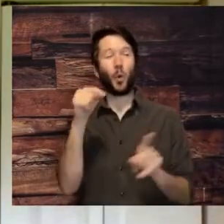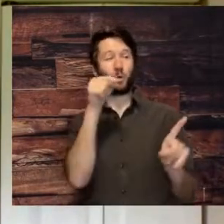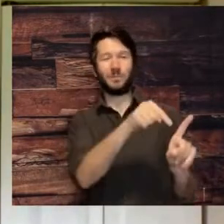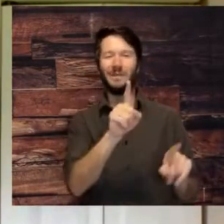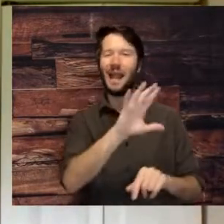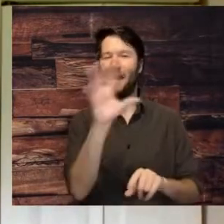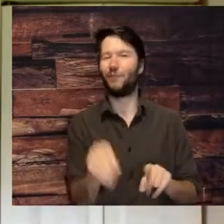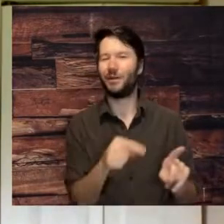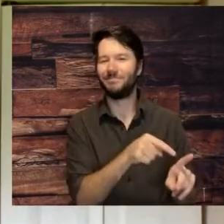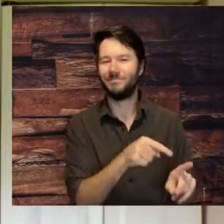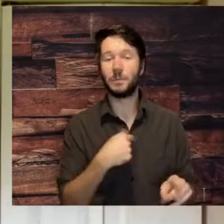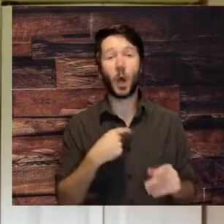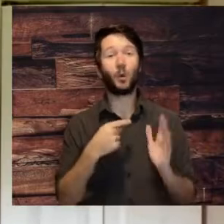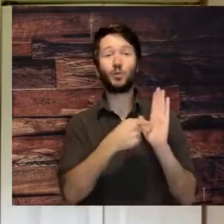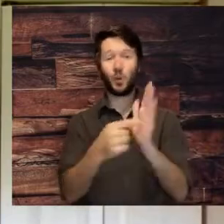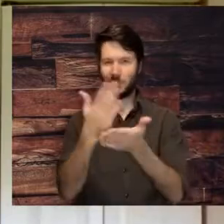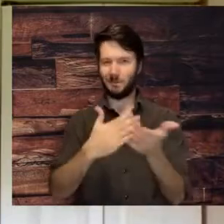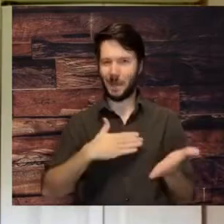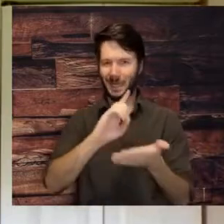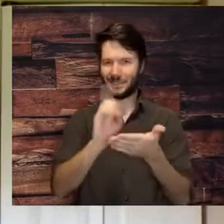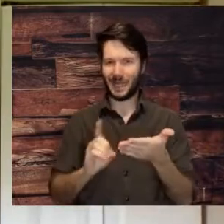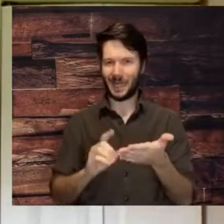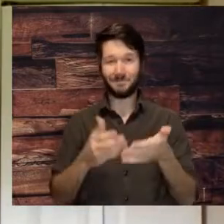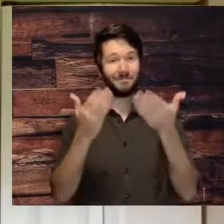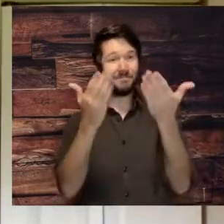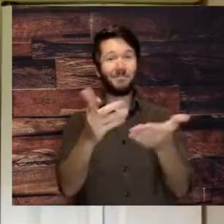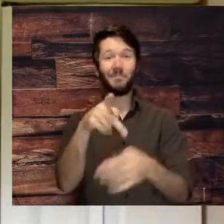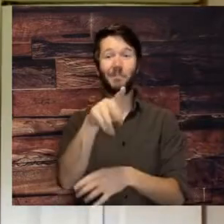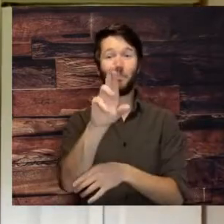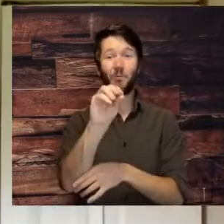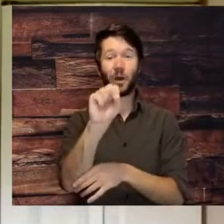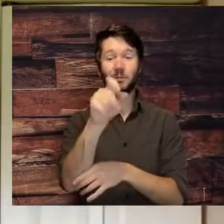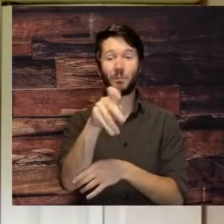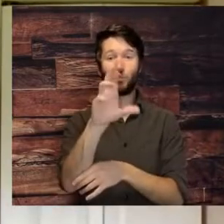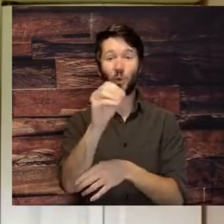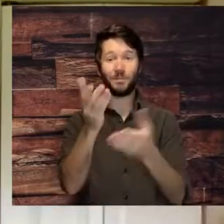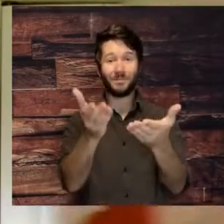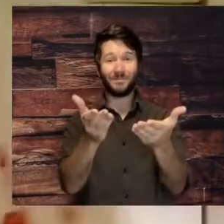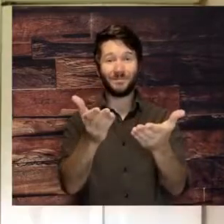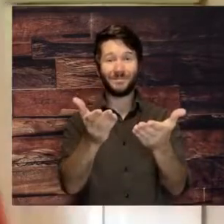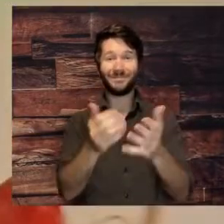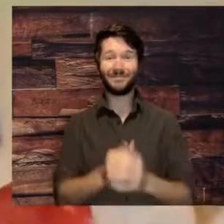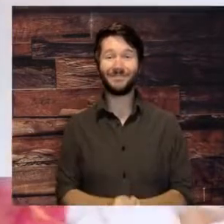Africa. So now I'll show you some of my designs. Here's Prospero.